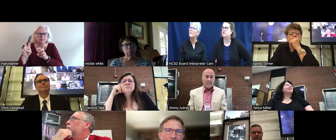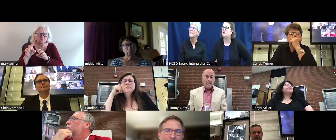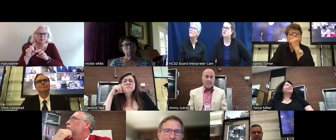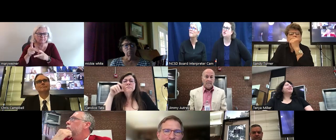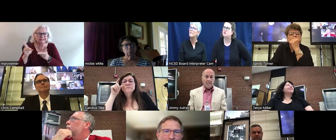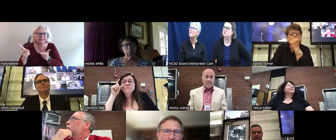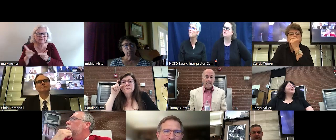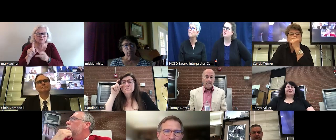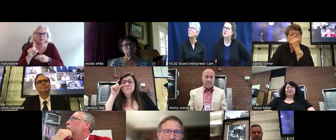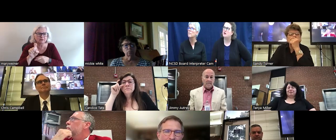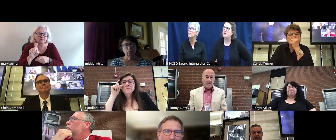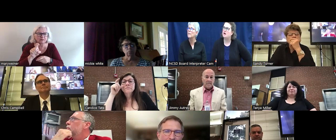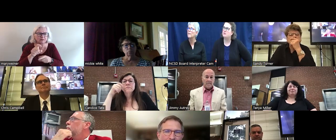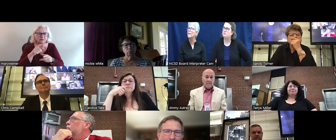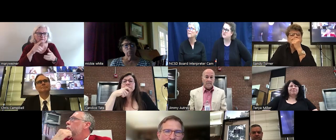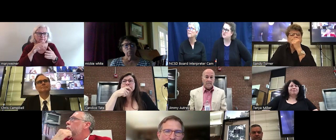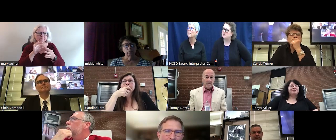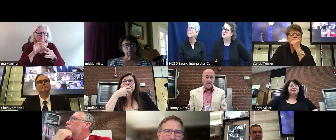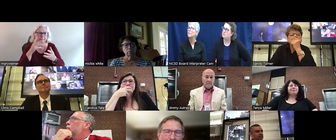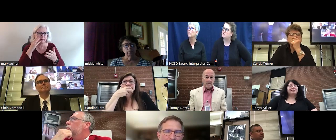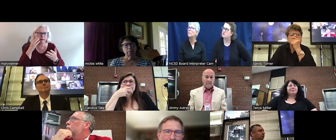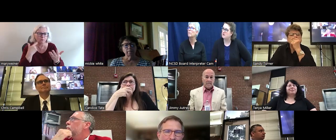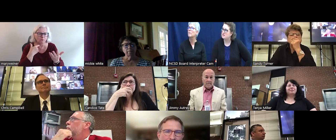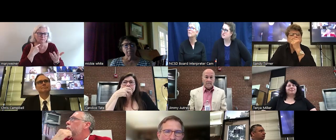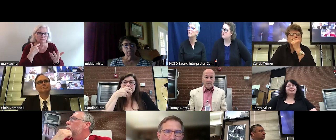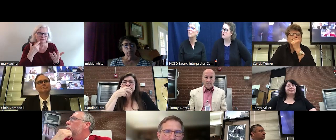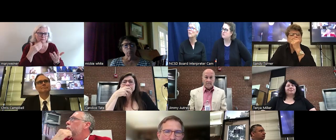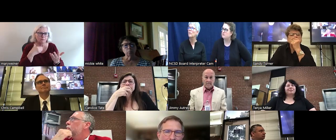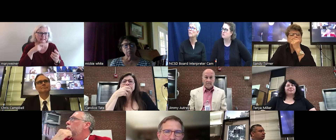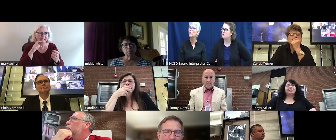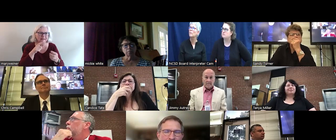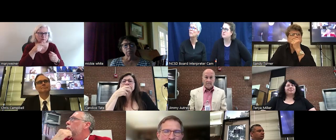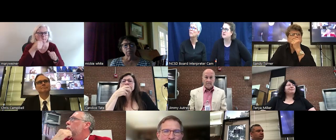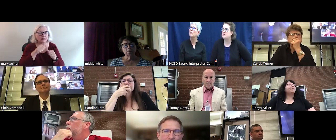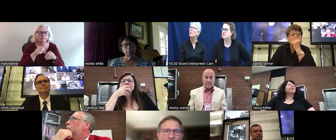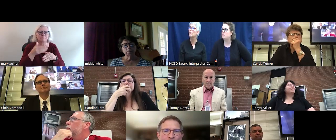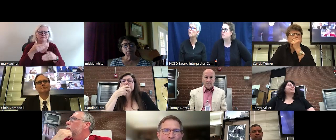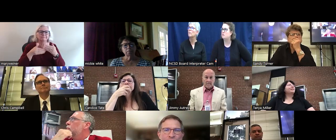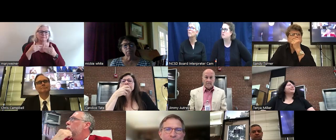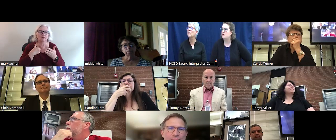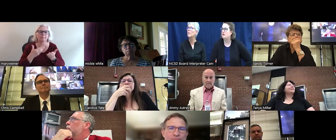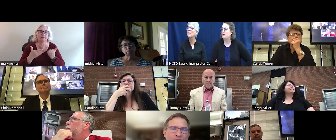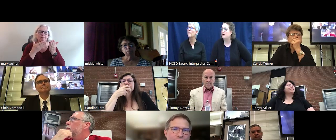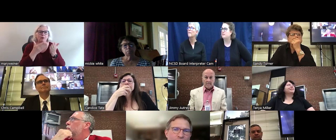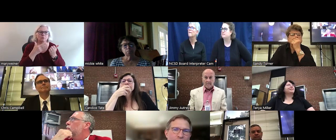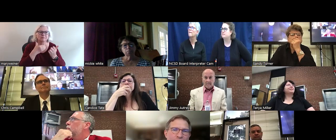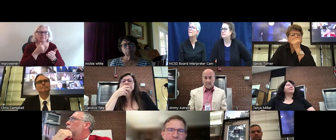related to positions that would transfer? For example,